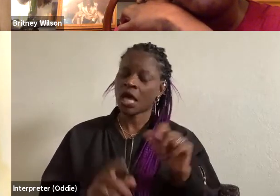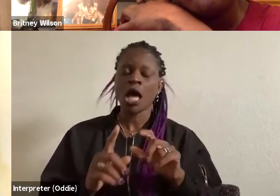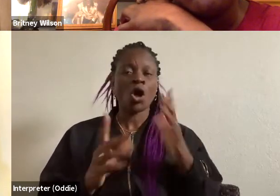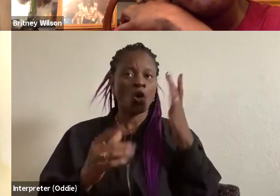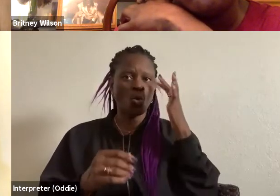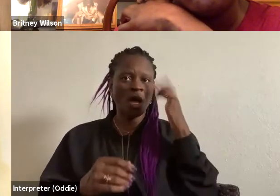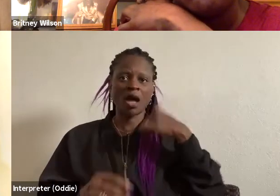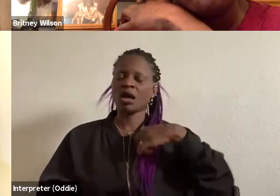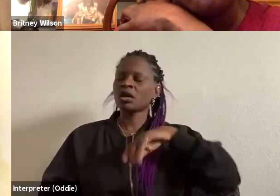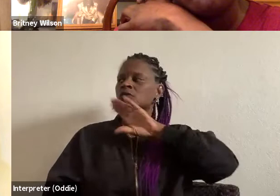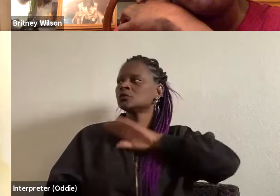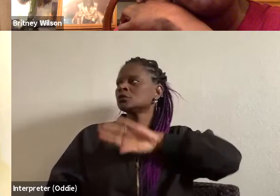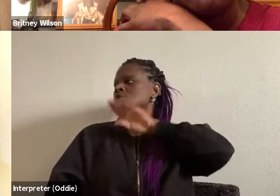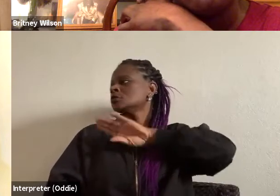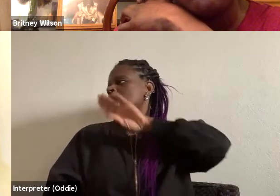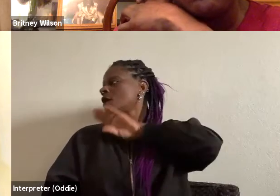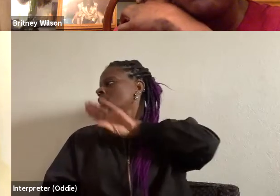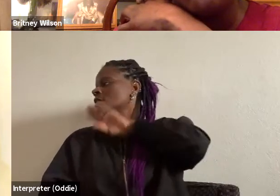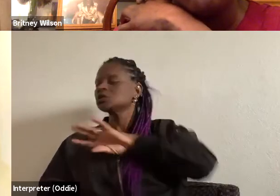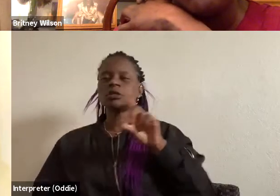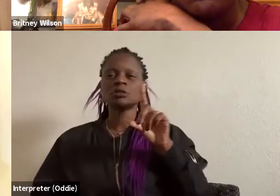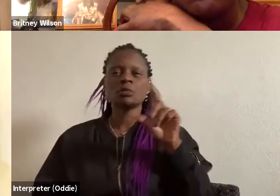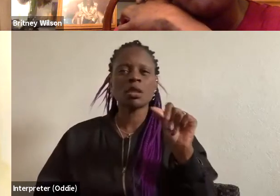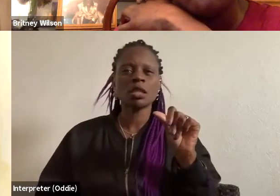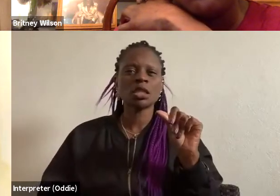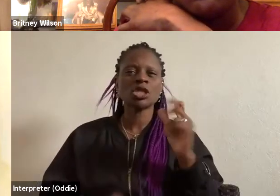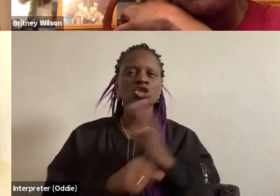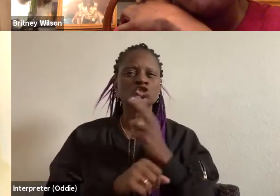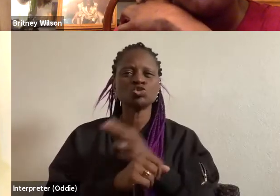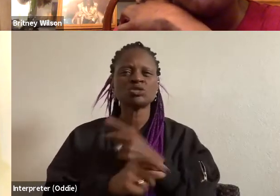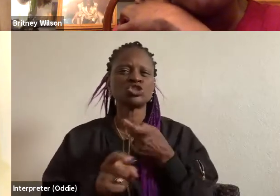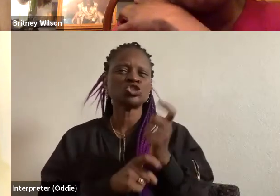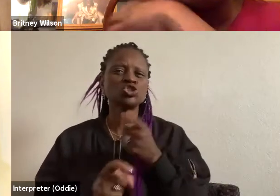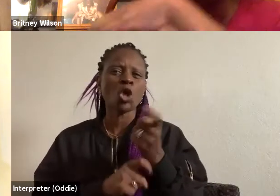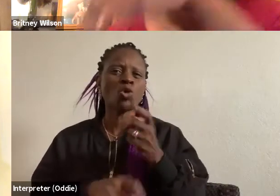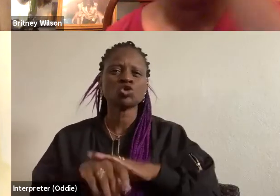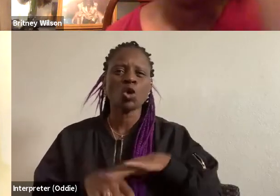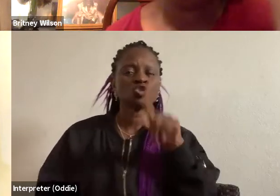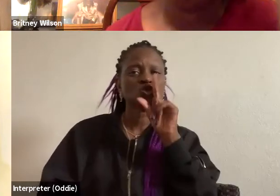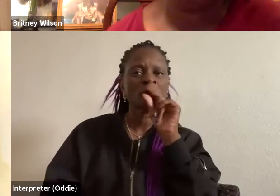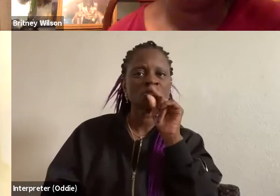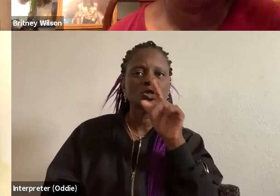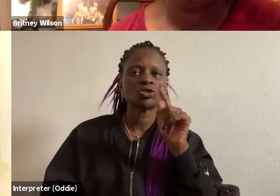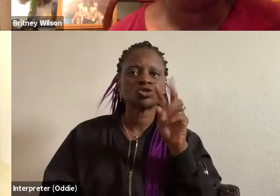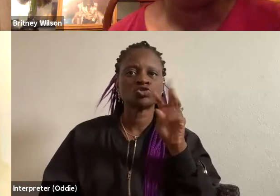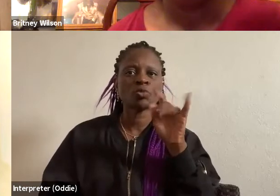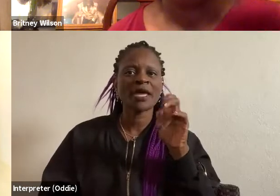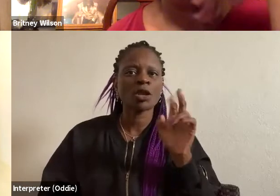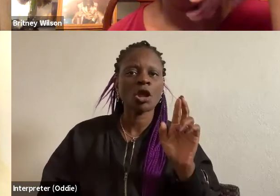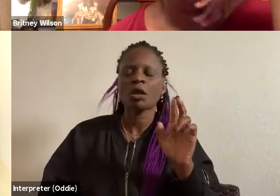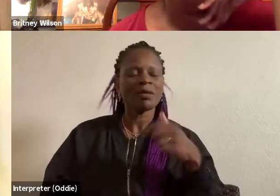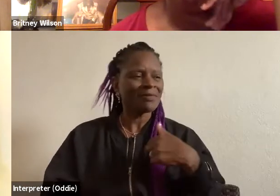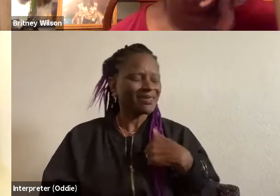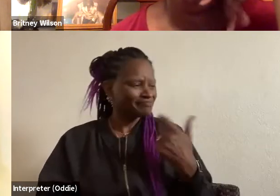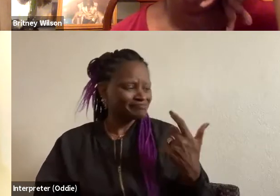for like jokes and stuff, specifically on Twitter. I get frustrated because I just don't understand the idea